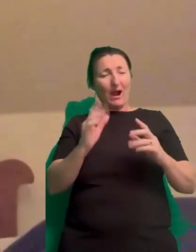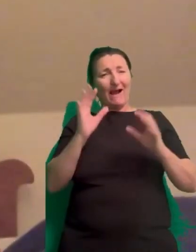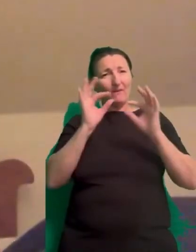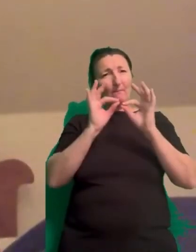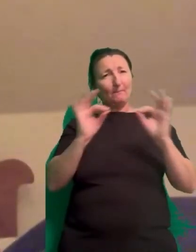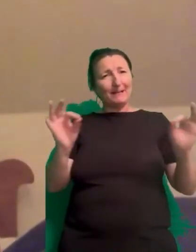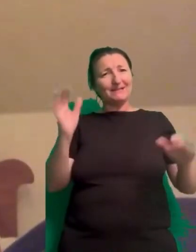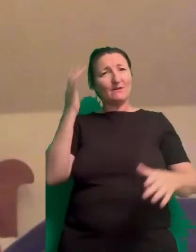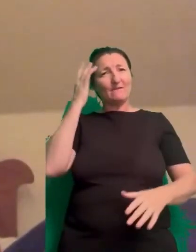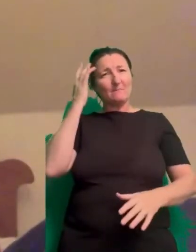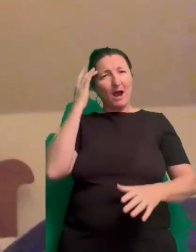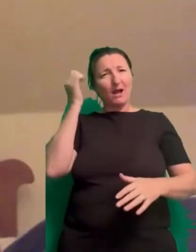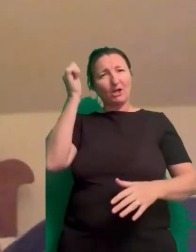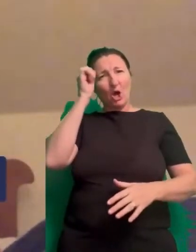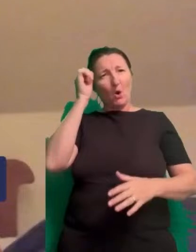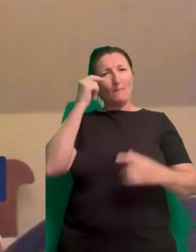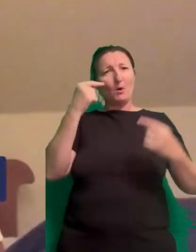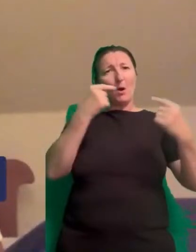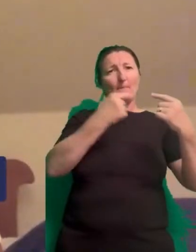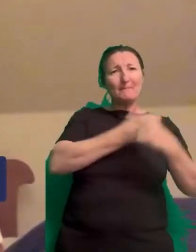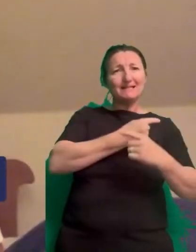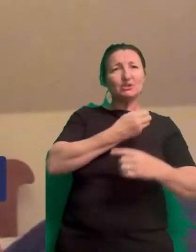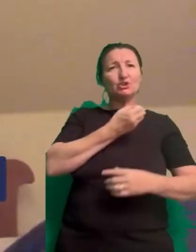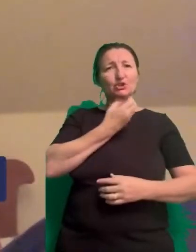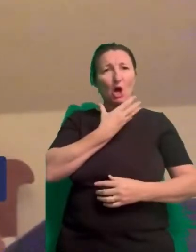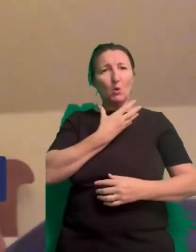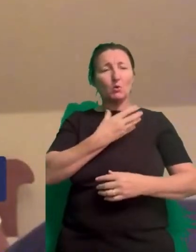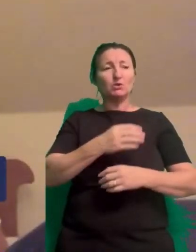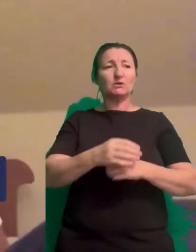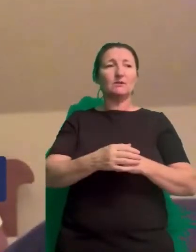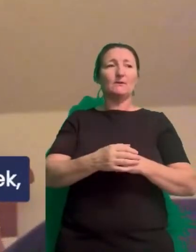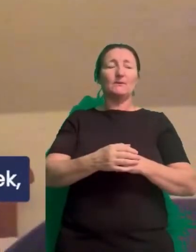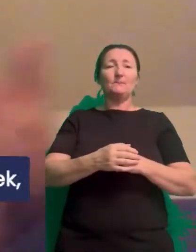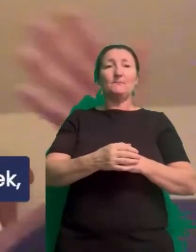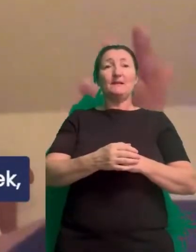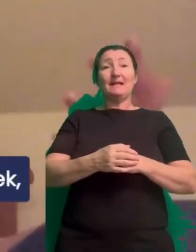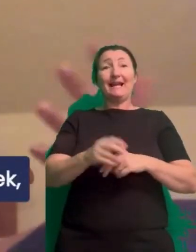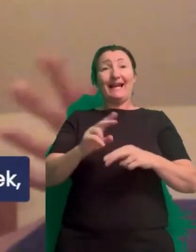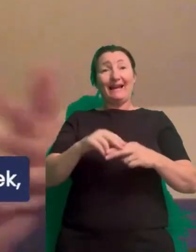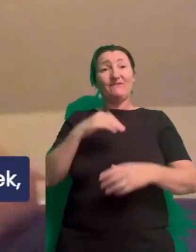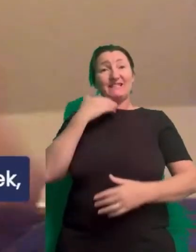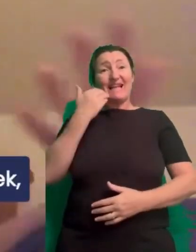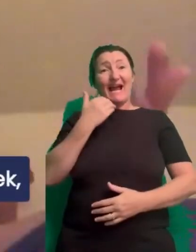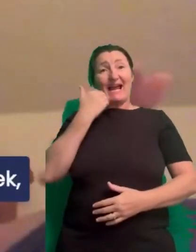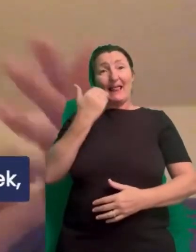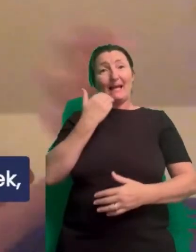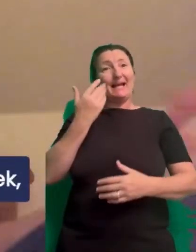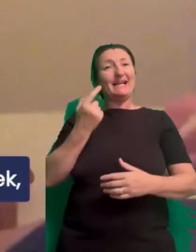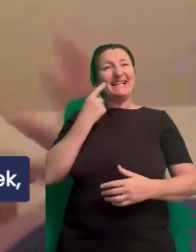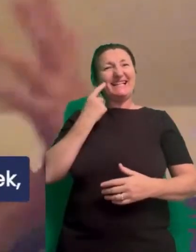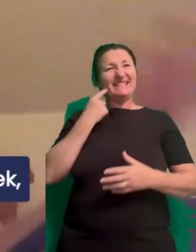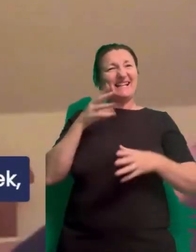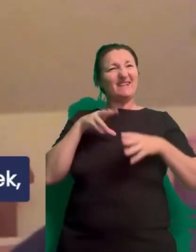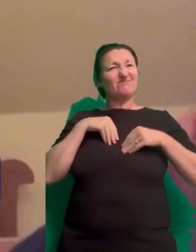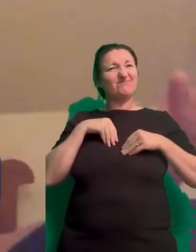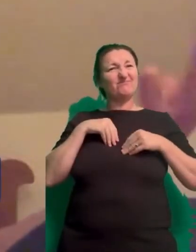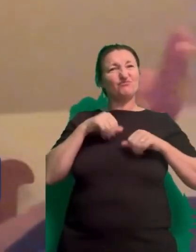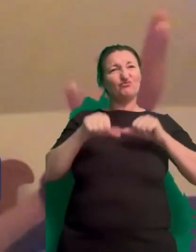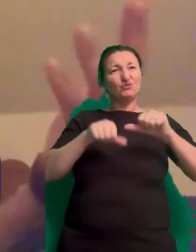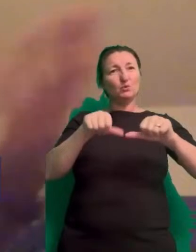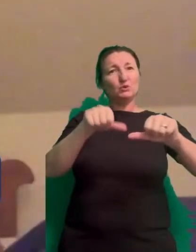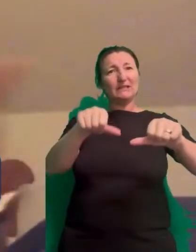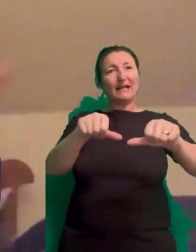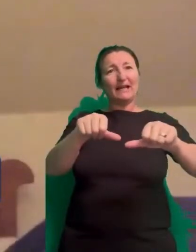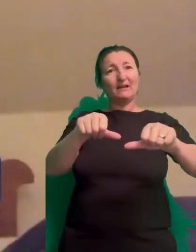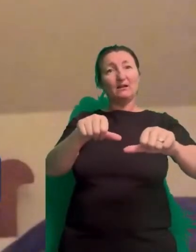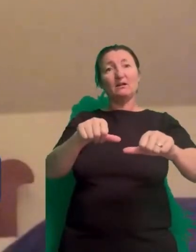a dose. I think is one of those things that if it was daily, it could become part of your routine, but sometimes it's fortnightly or 10 days or a week, and